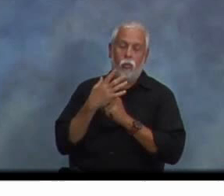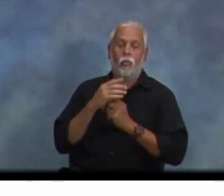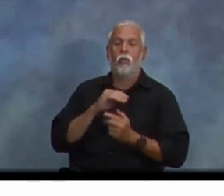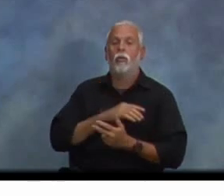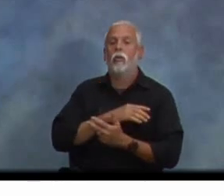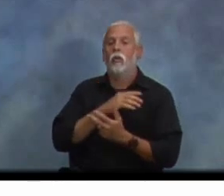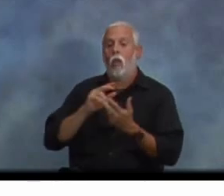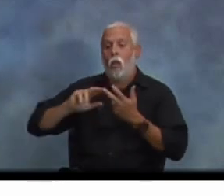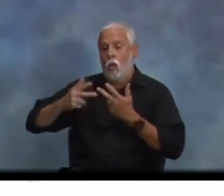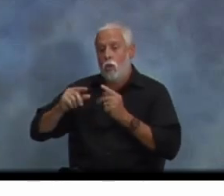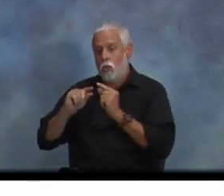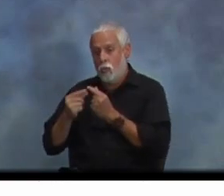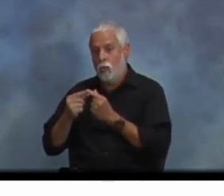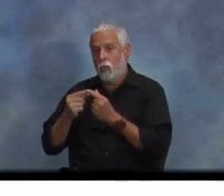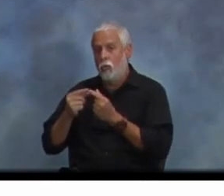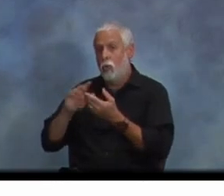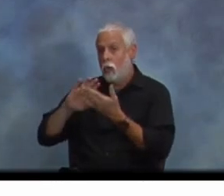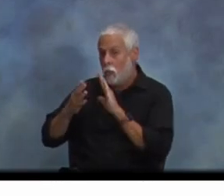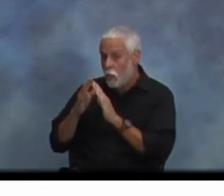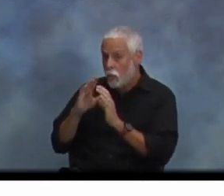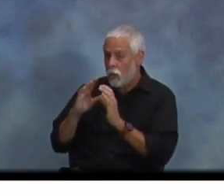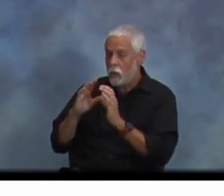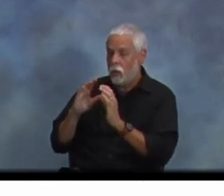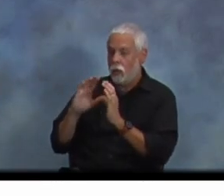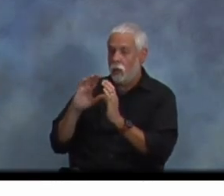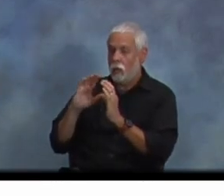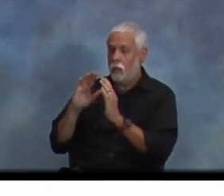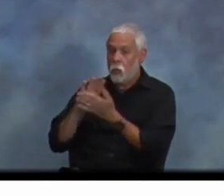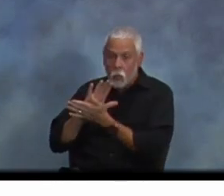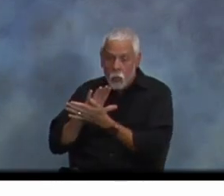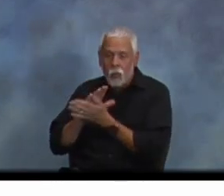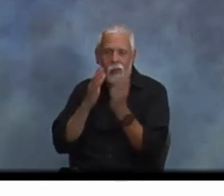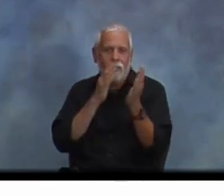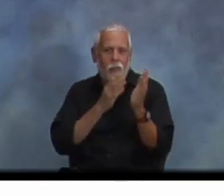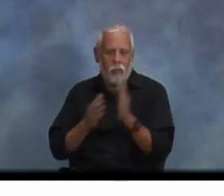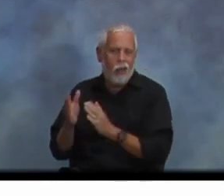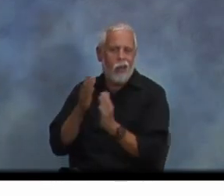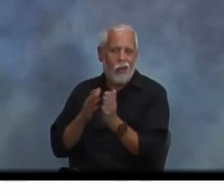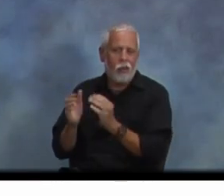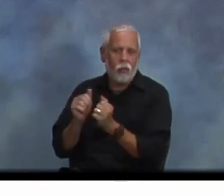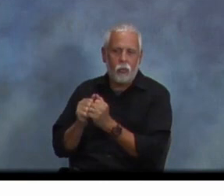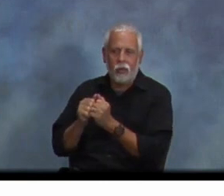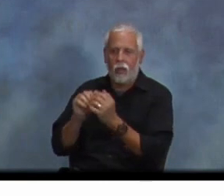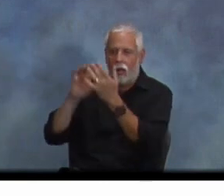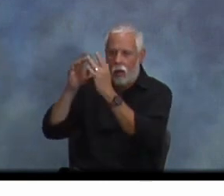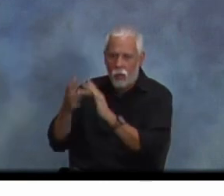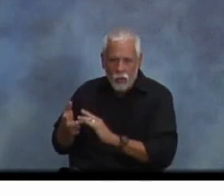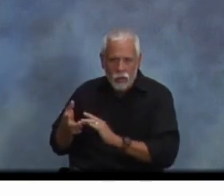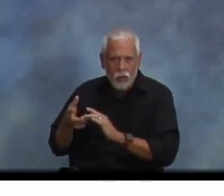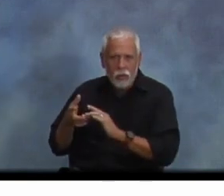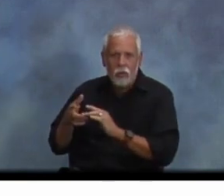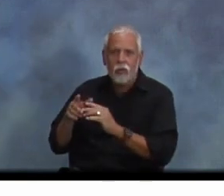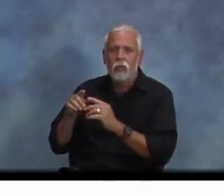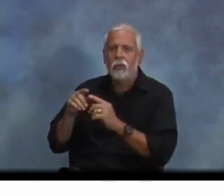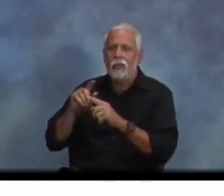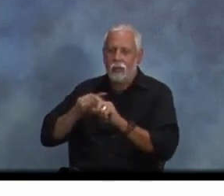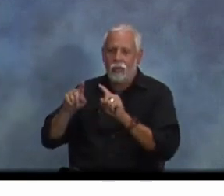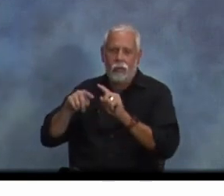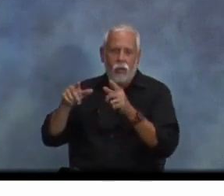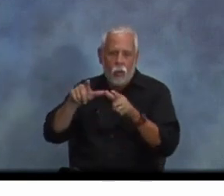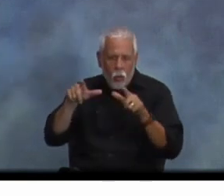then our third group, vaccine communications to schools. We have planning, we're doing our planning of the outreach events with